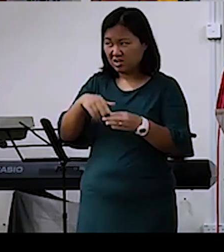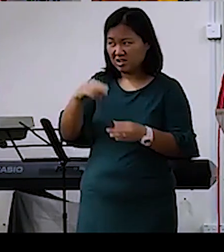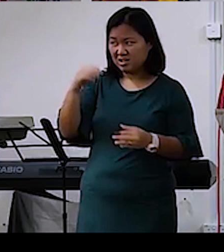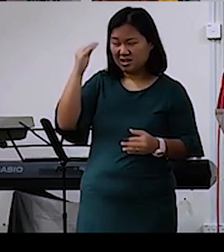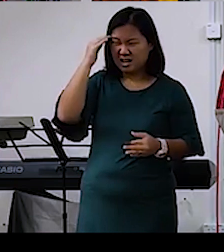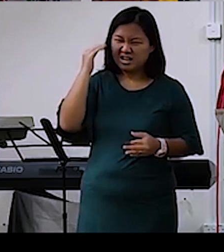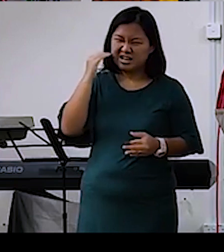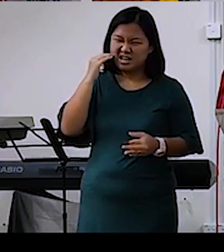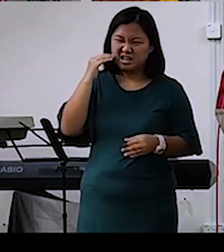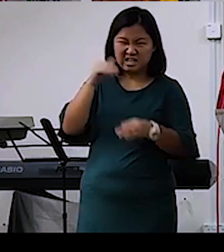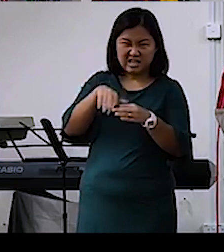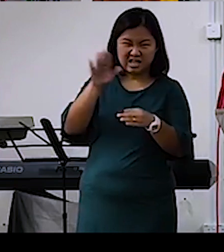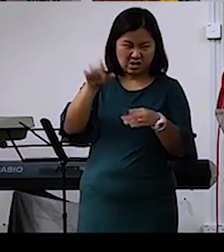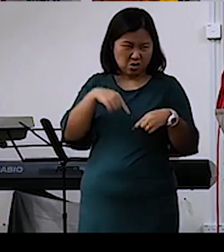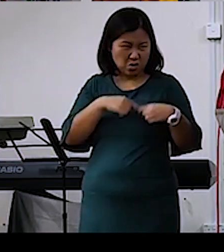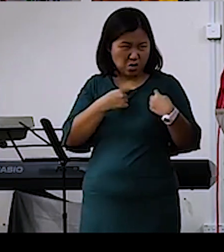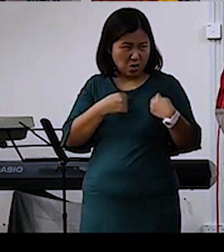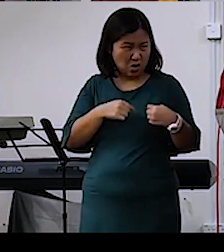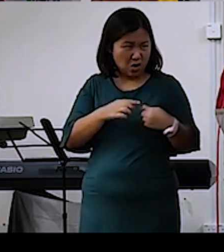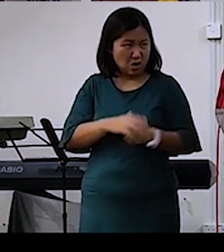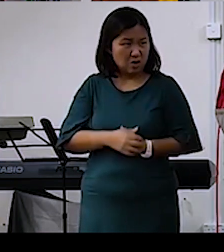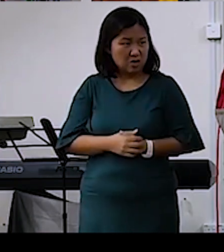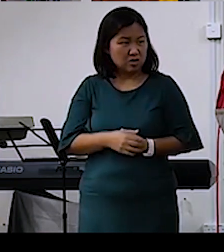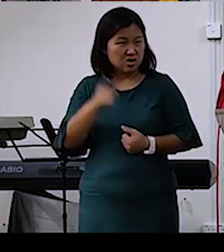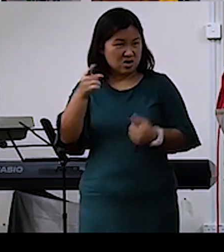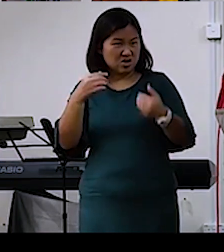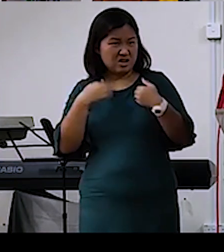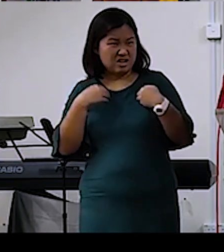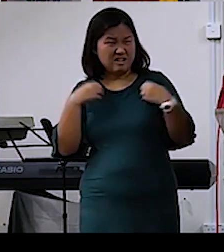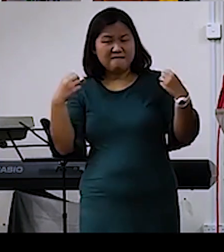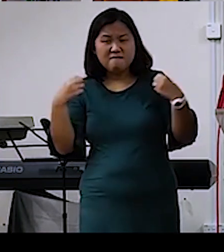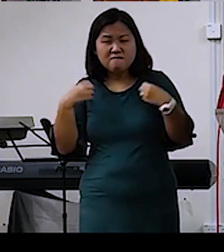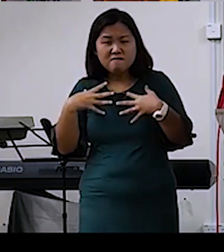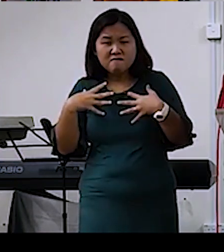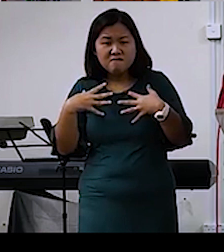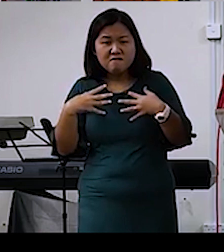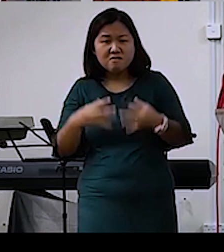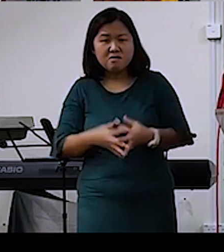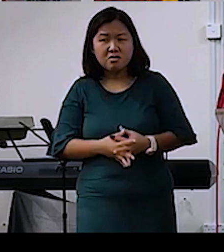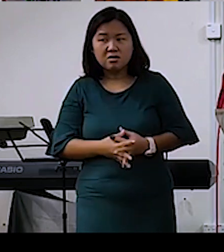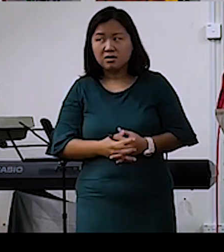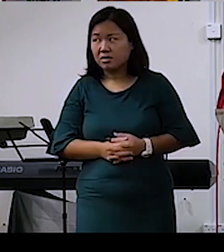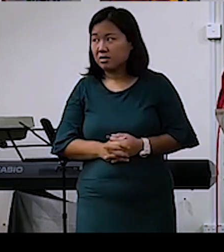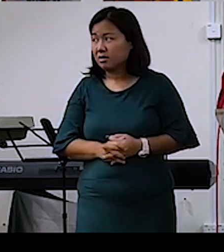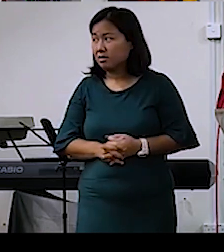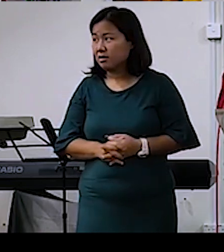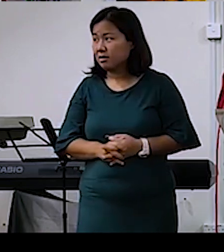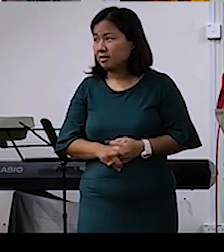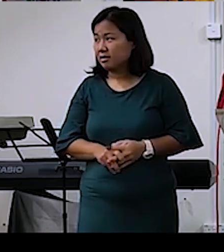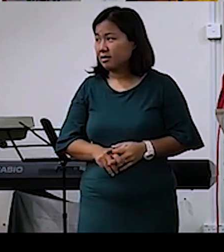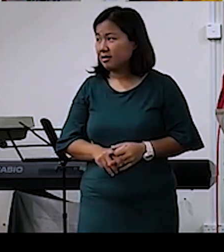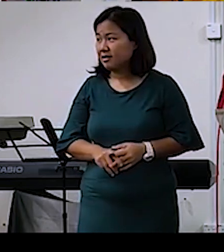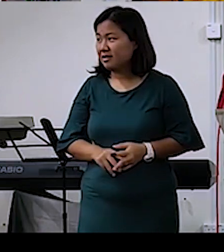So you have fear. Don't get distracted. I always say this: if a little thing like that you get distracted in church, if you go out in the